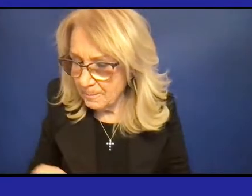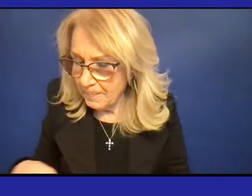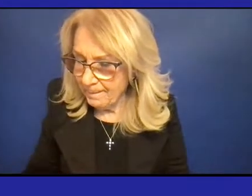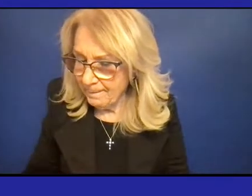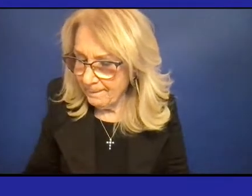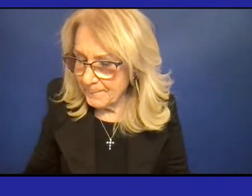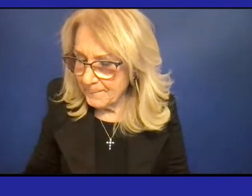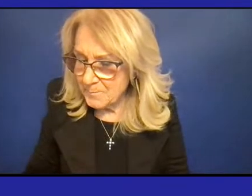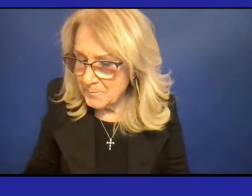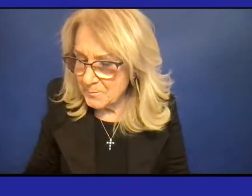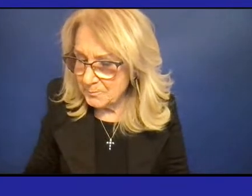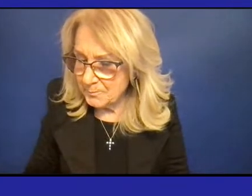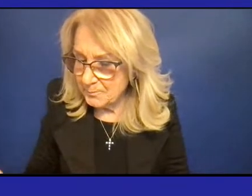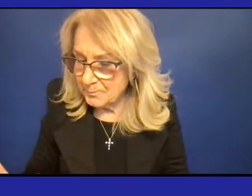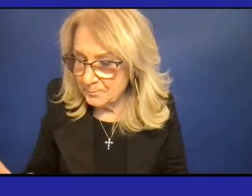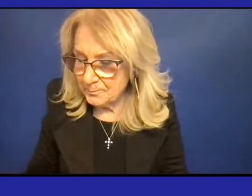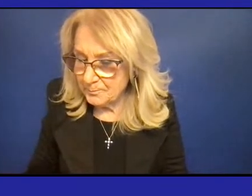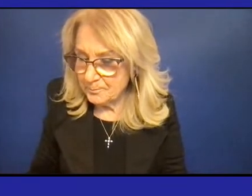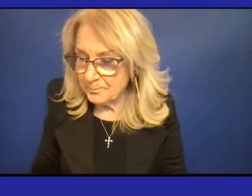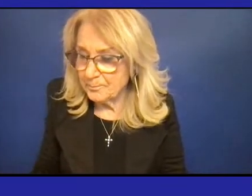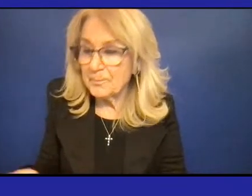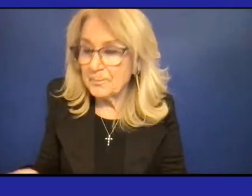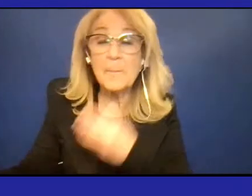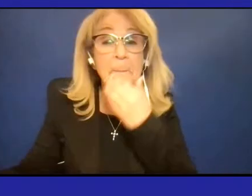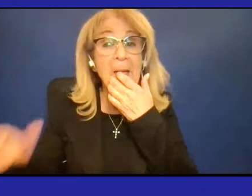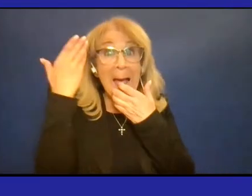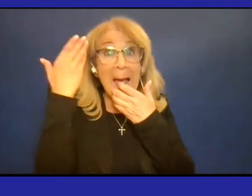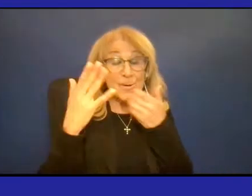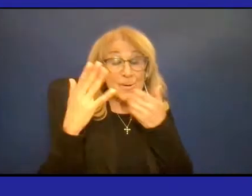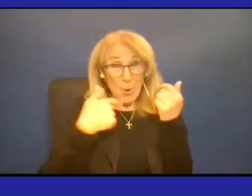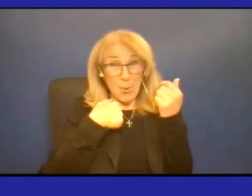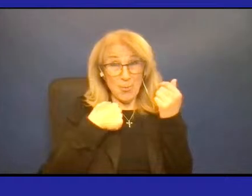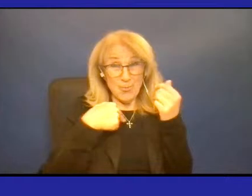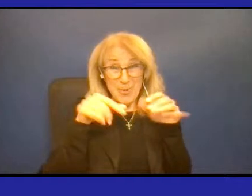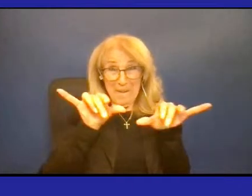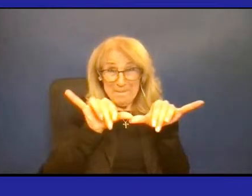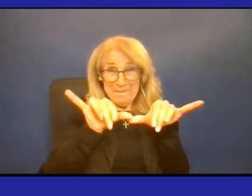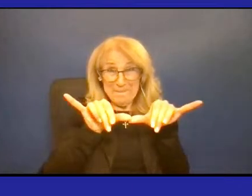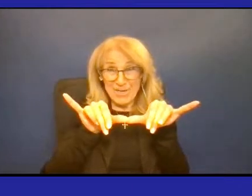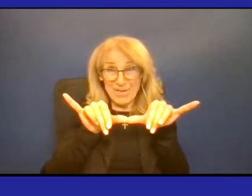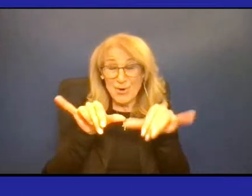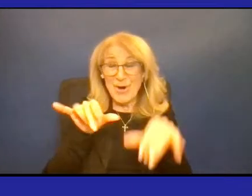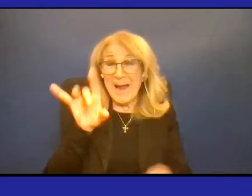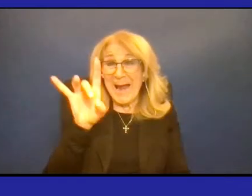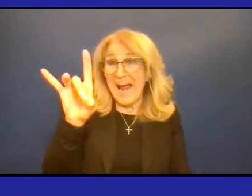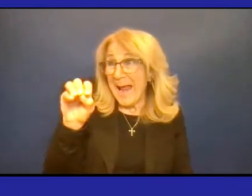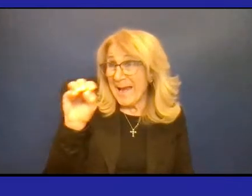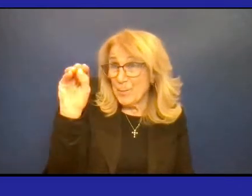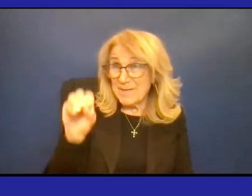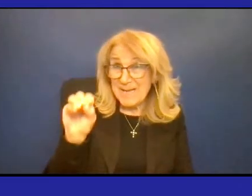whether there's a measure, we have 80% of people using it. And Signed up for it, so